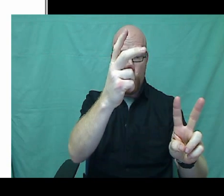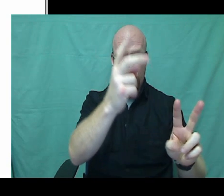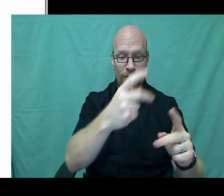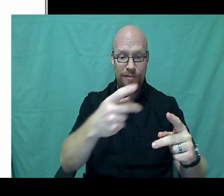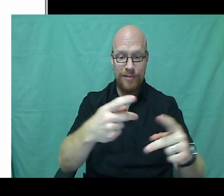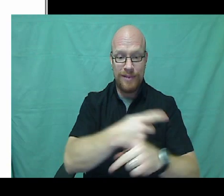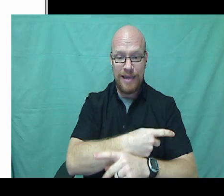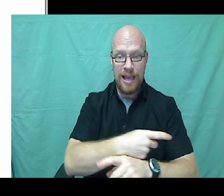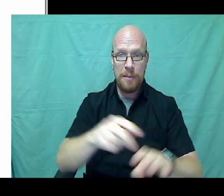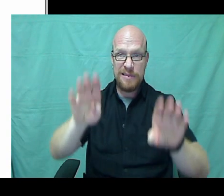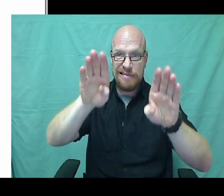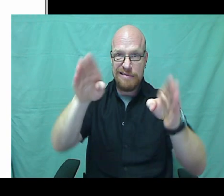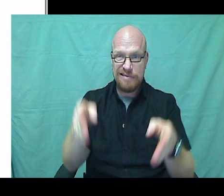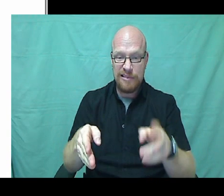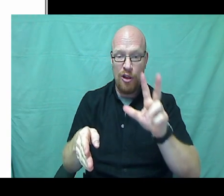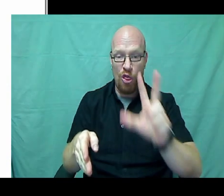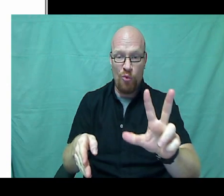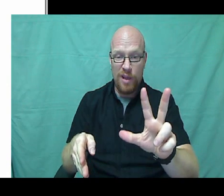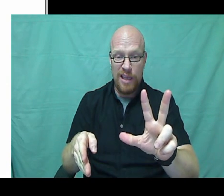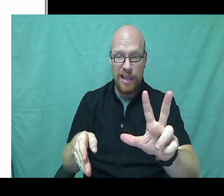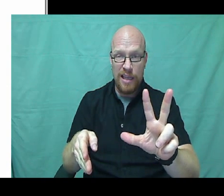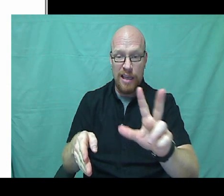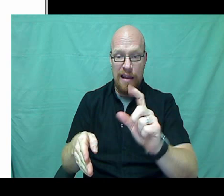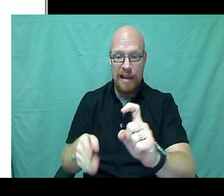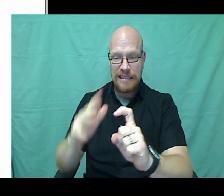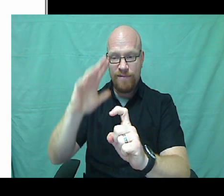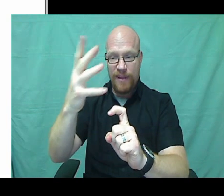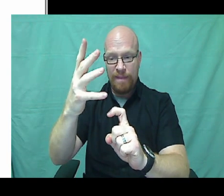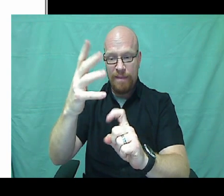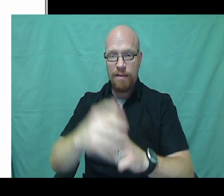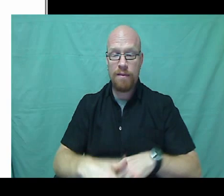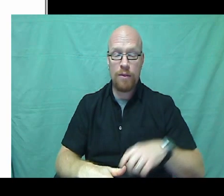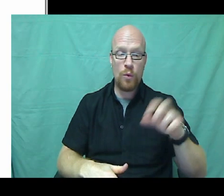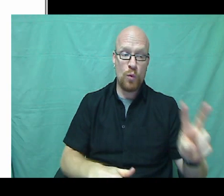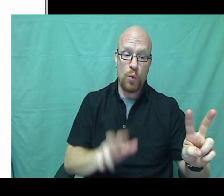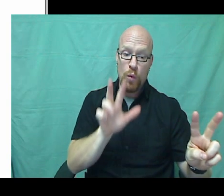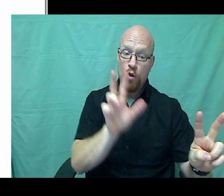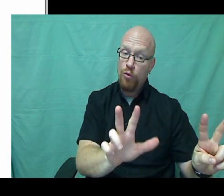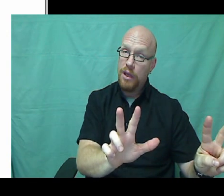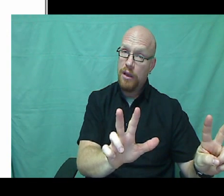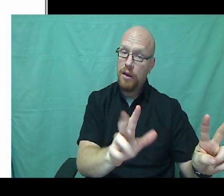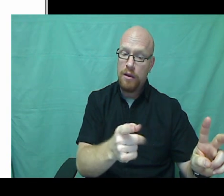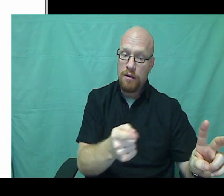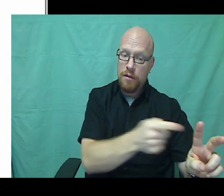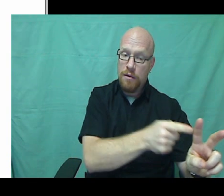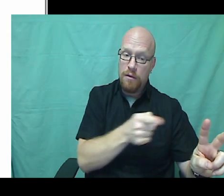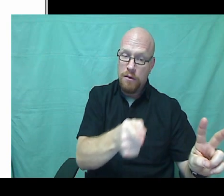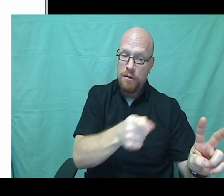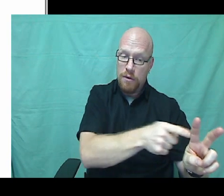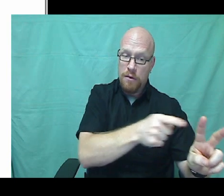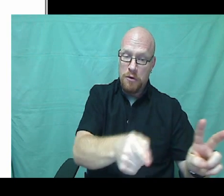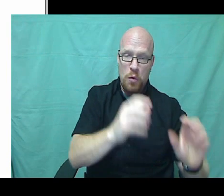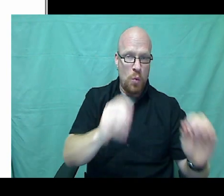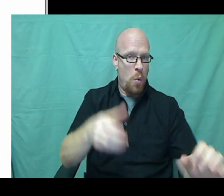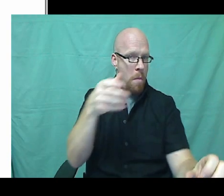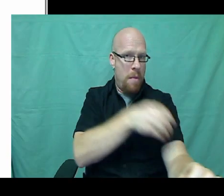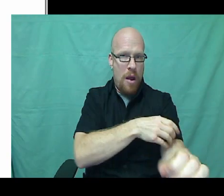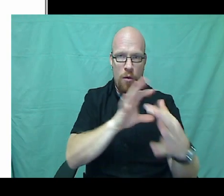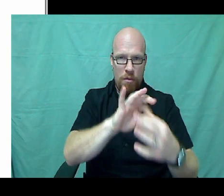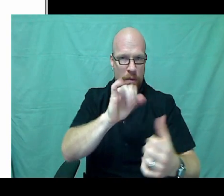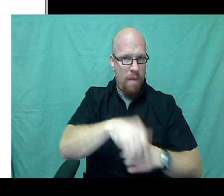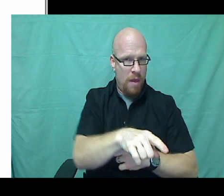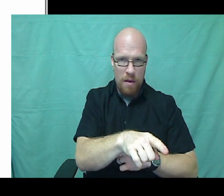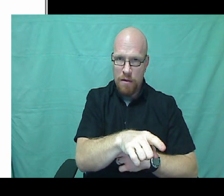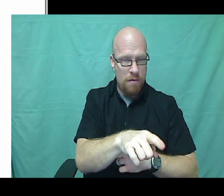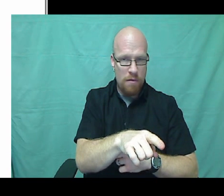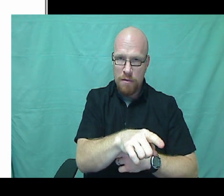2 times x squared multiplied by 3x to the 5th. Now, the numbers